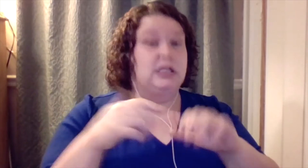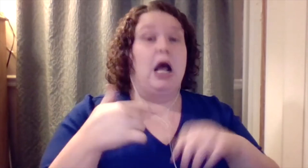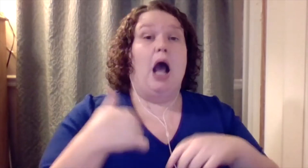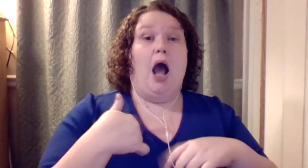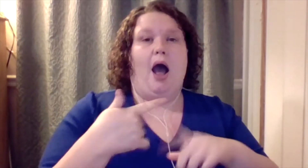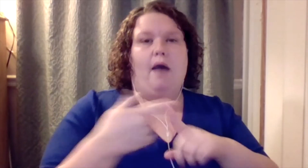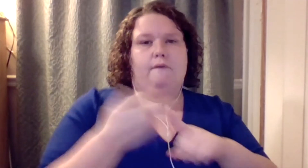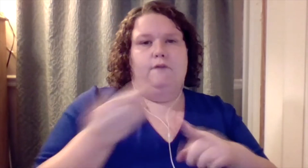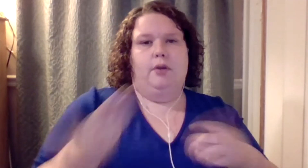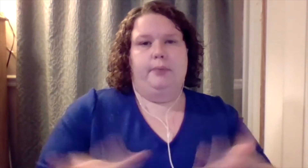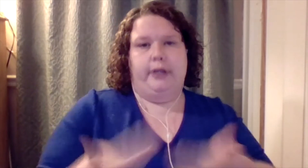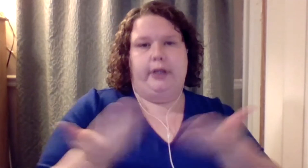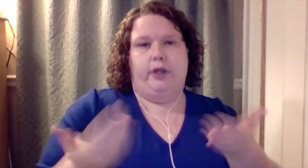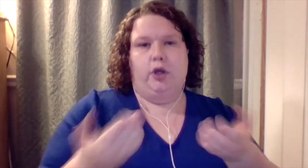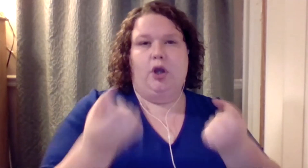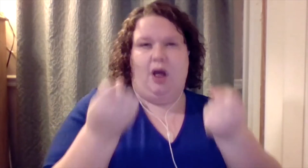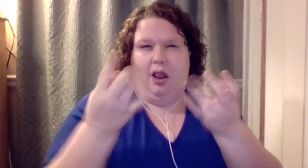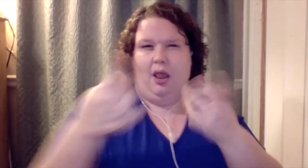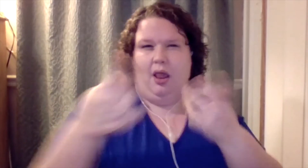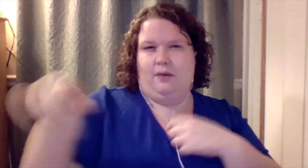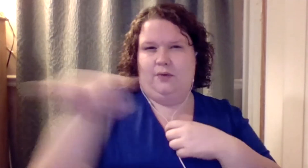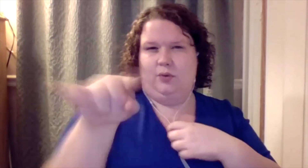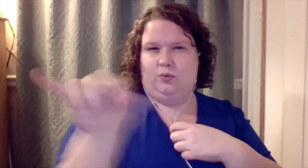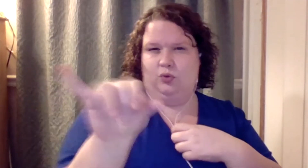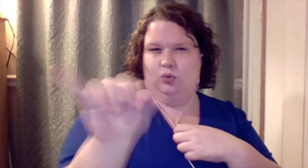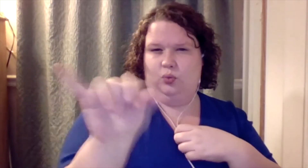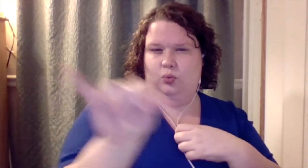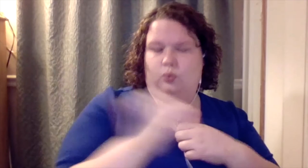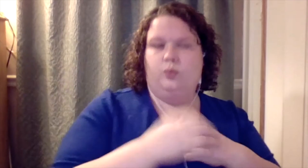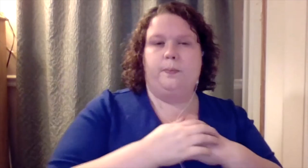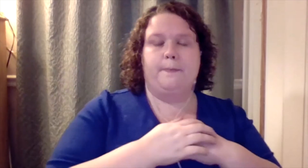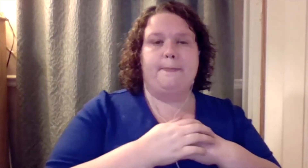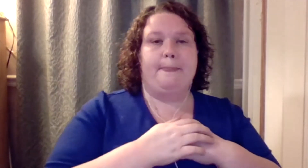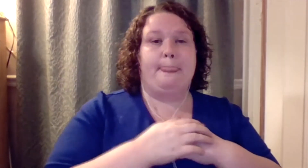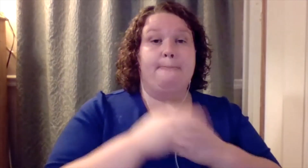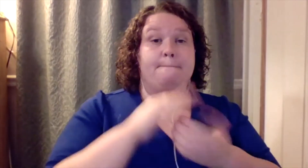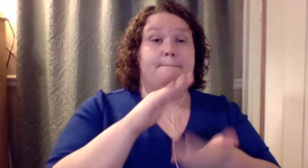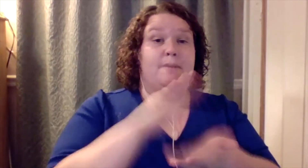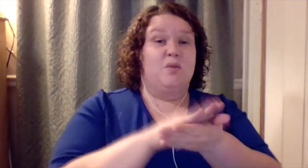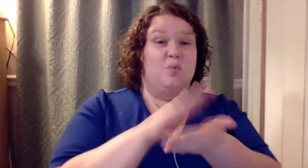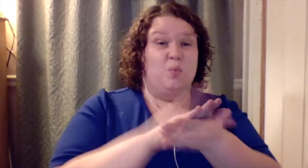are also, but facilities is one thing we really haven't